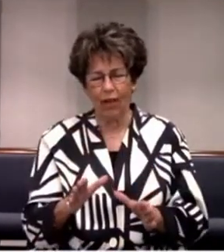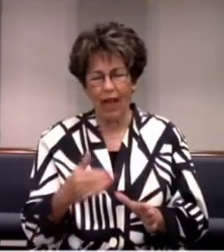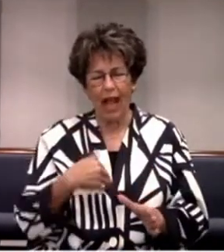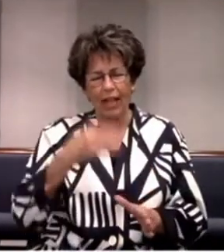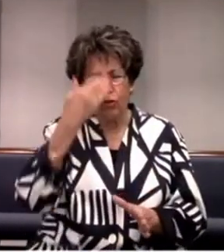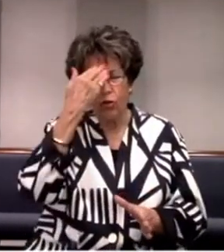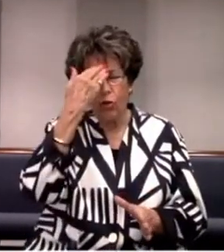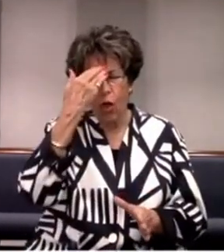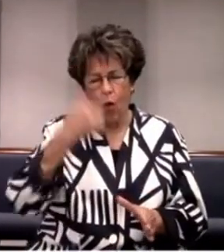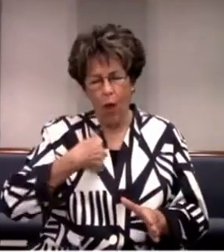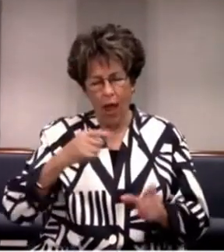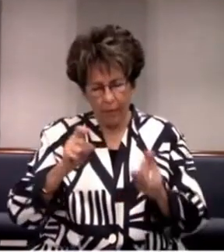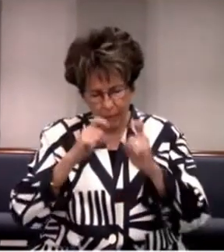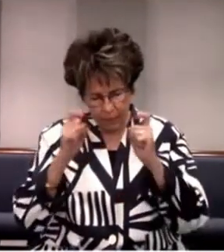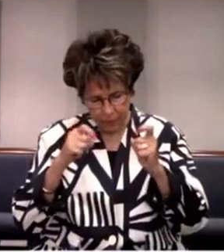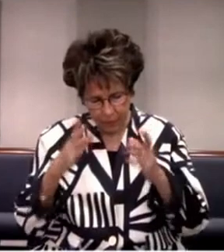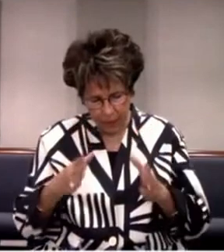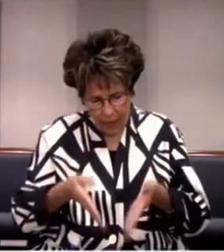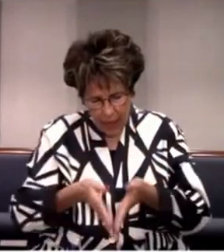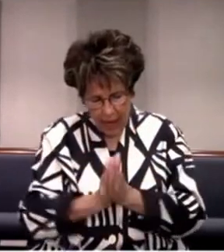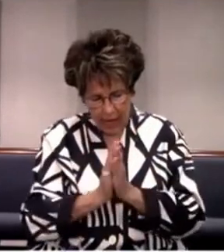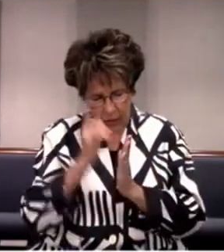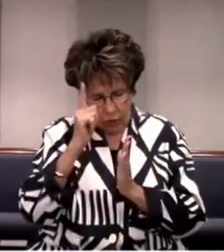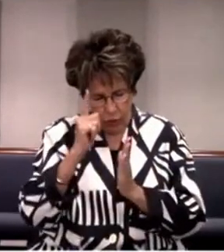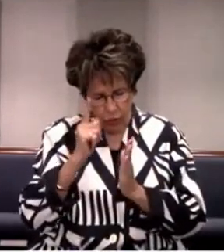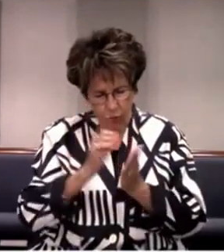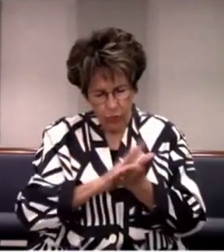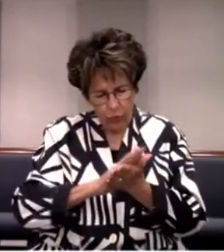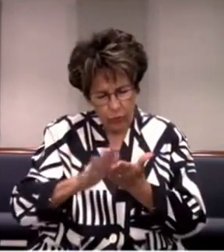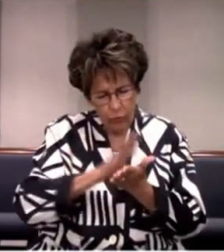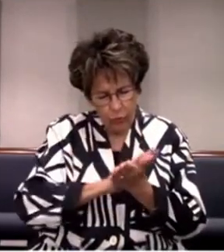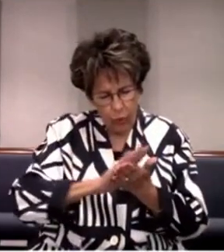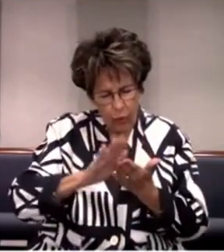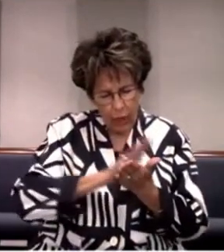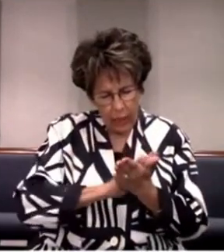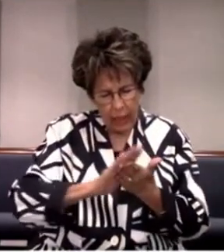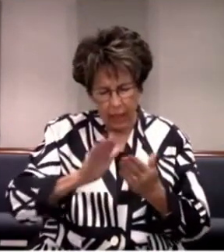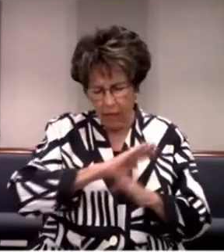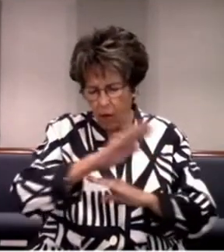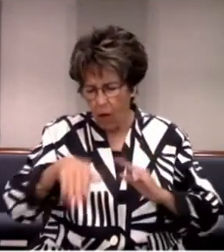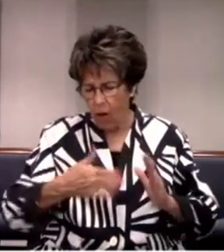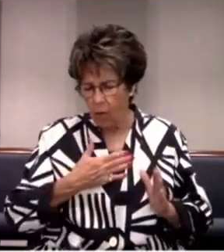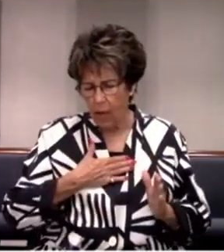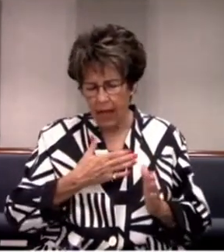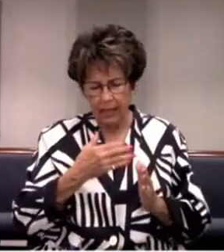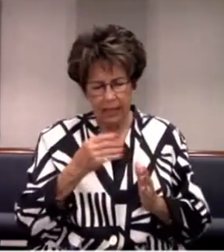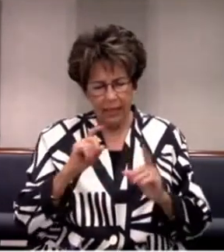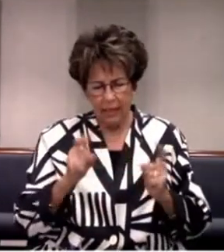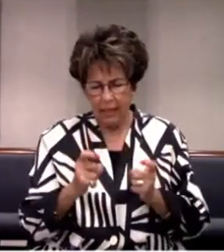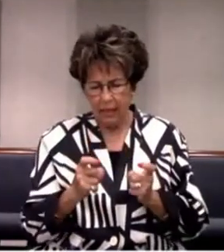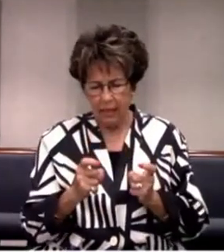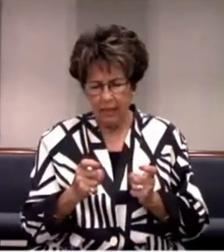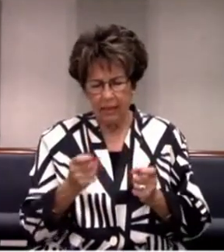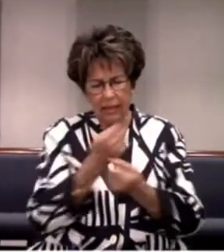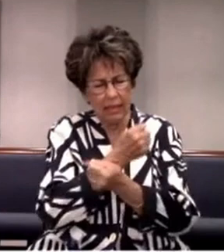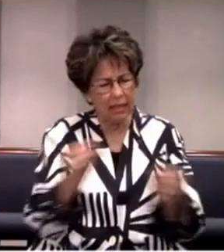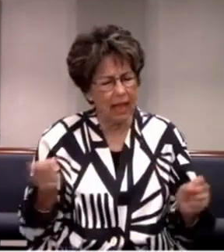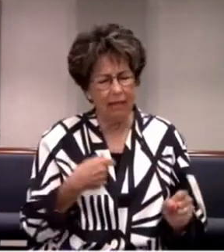my sin, and I ask you for your forgiveness. Would you please cleanse me? Would you save